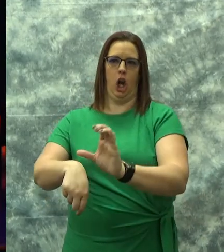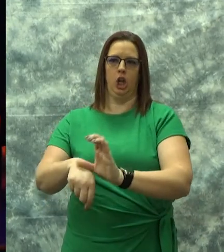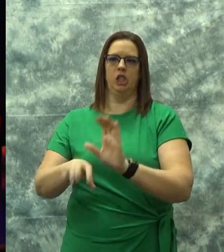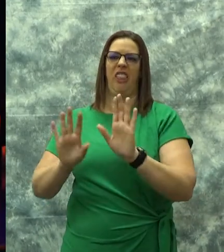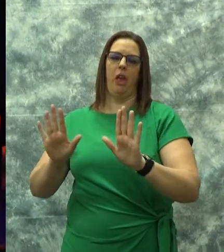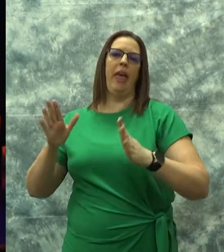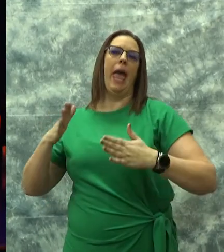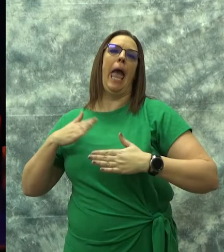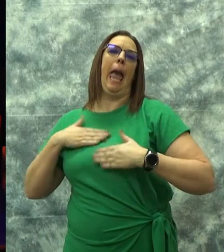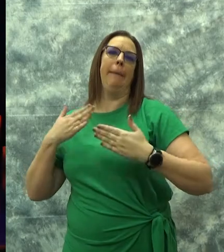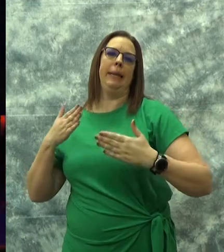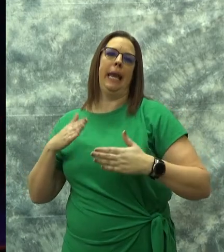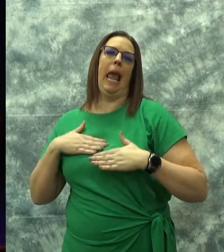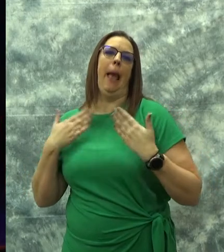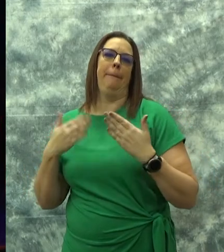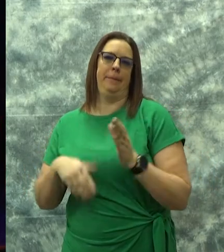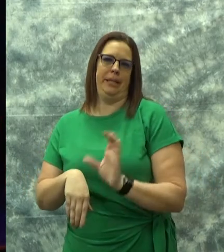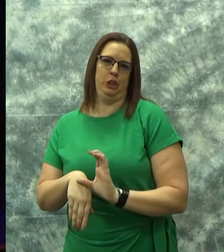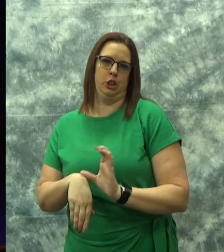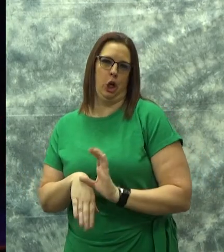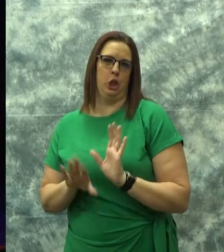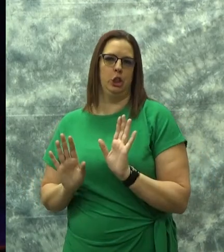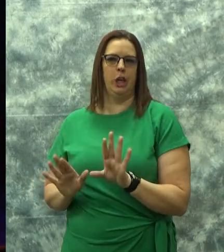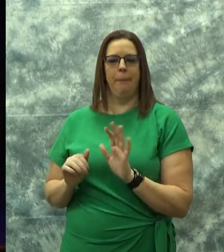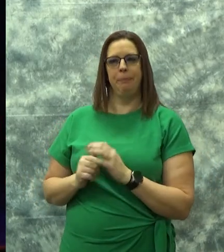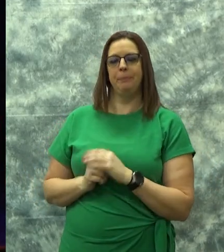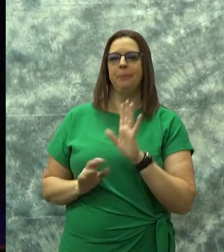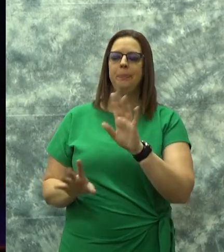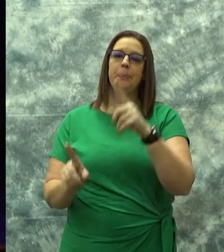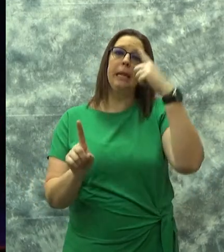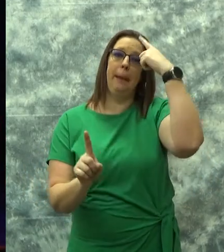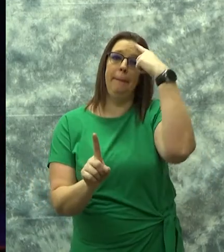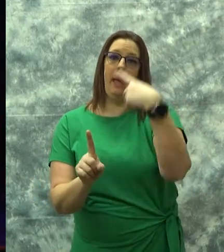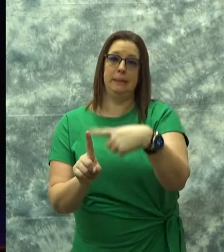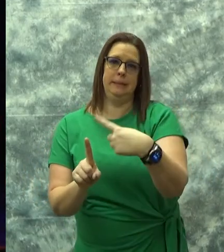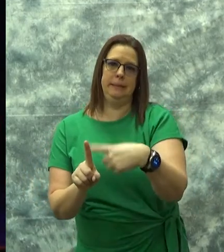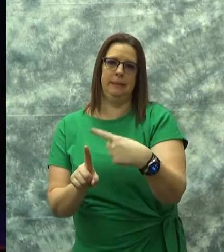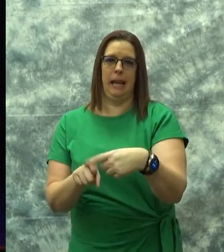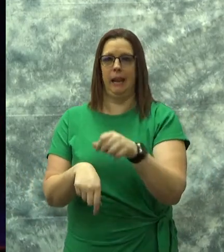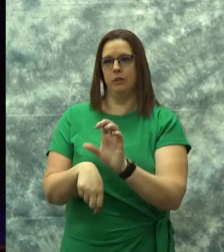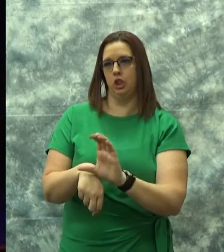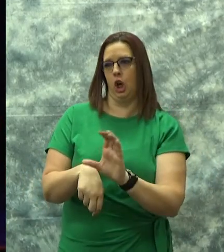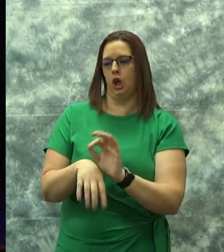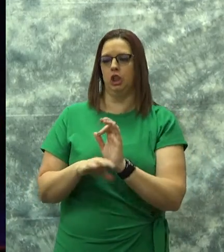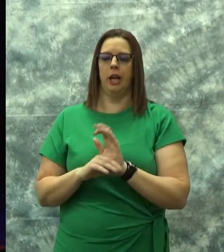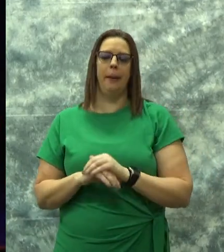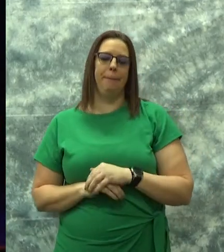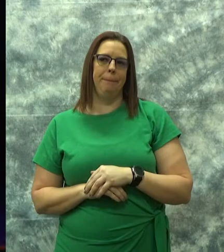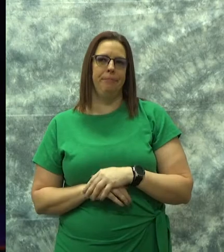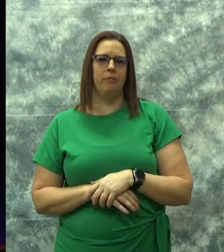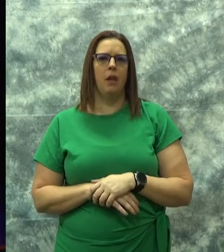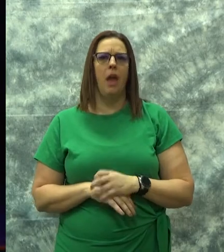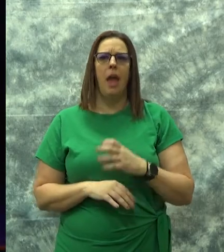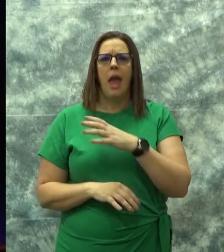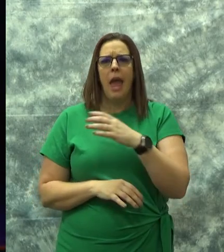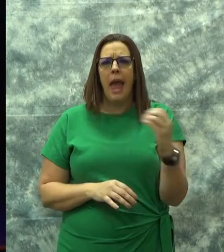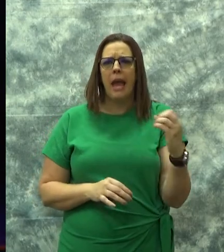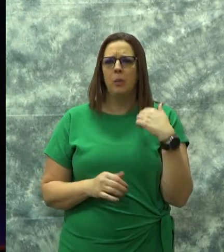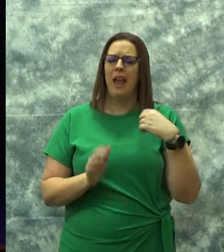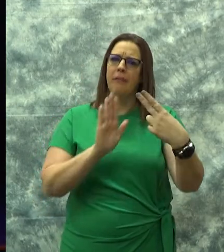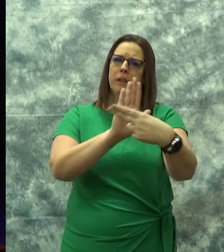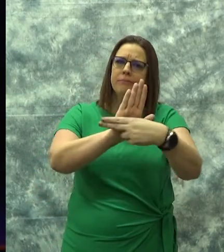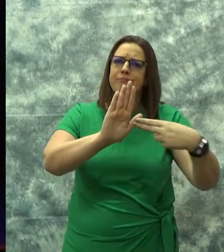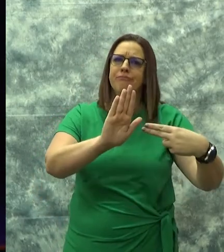church is the happy, happy, joy church, right? Is the positive church. And a belief